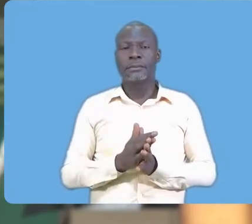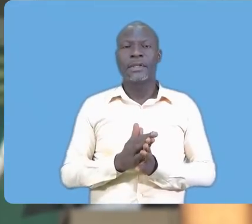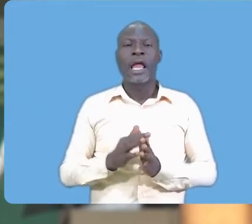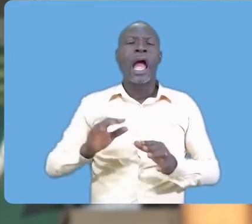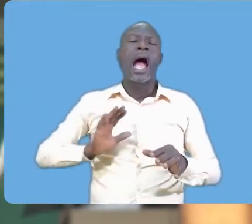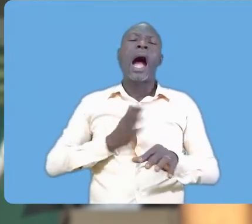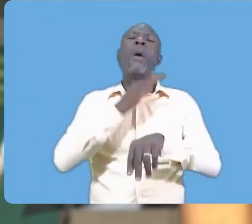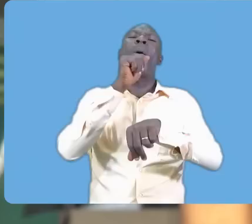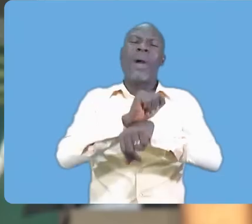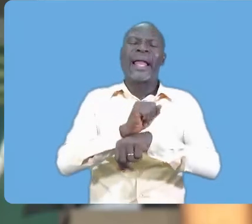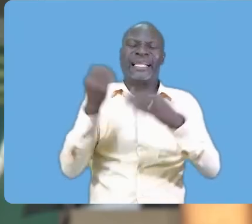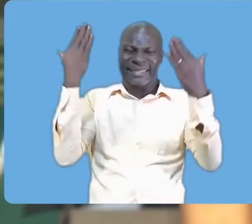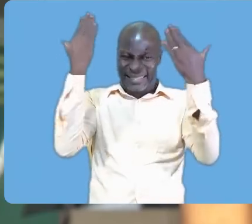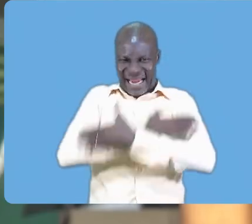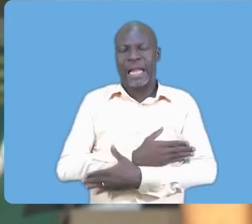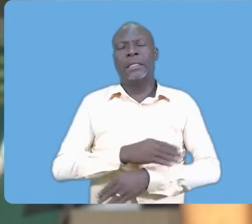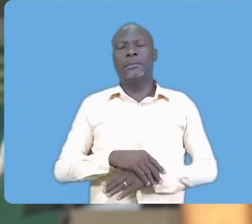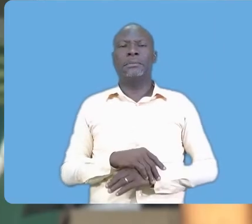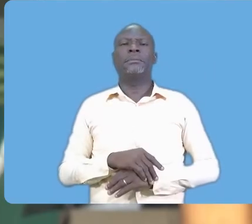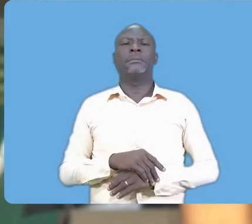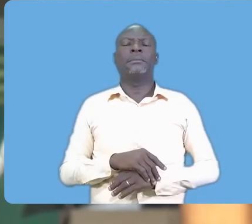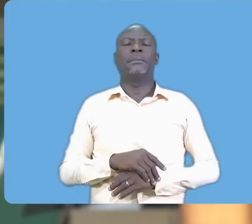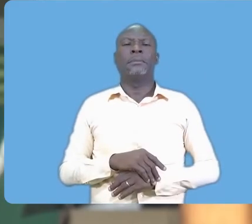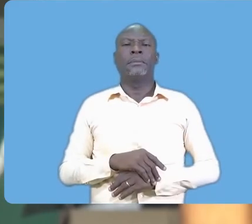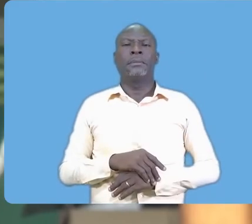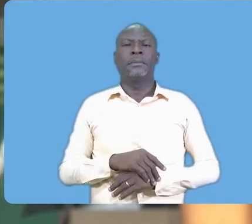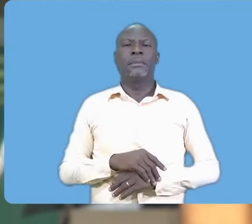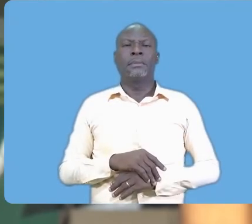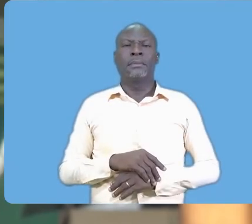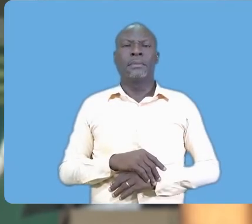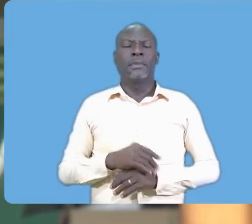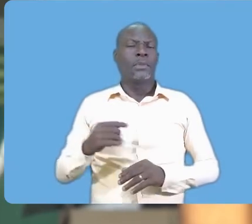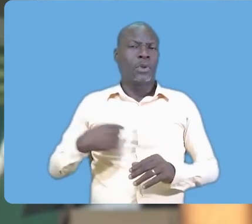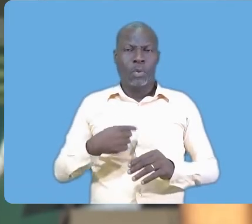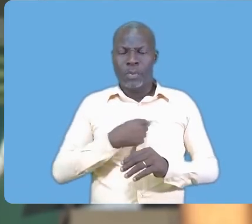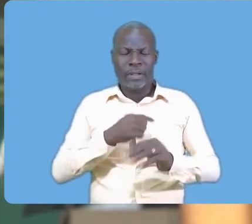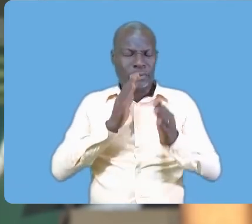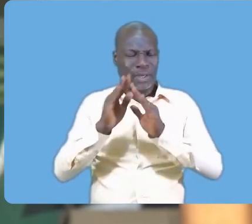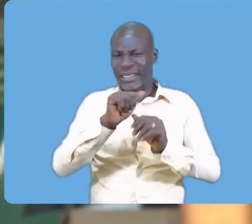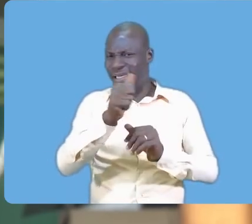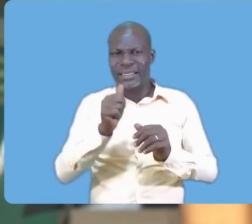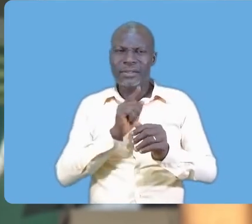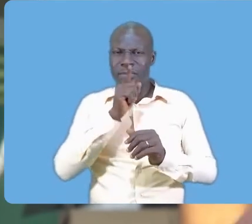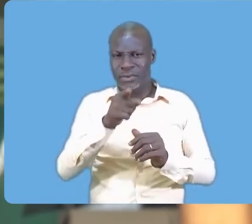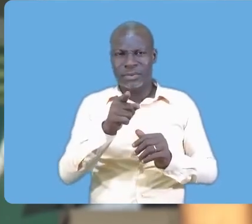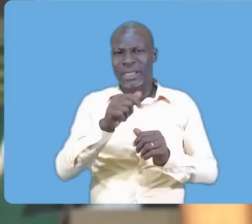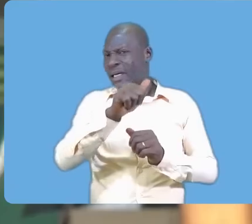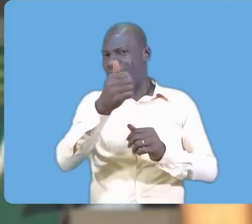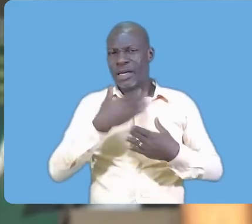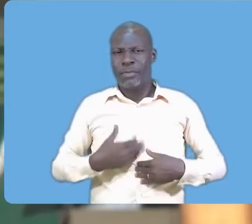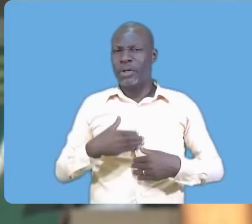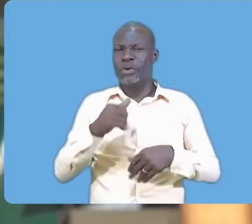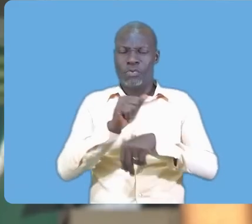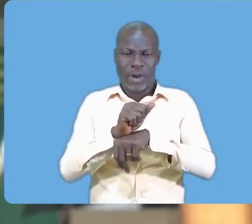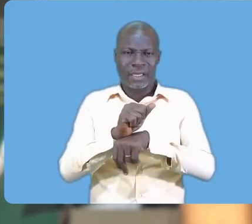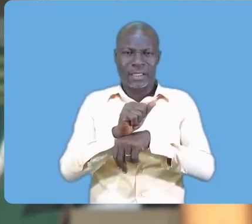nyuma wo mu ye no eyesum se yeka no kwasam biara obi biara wo ye esum adwuma